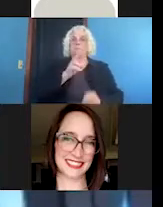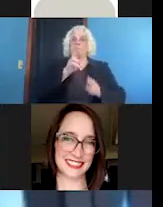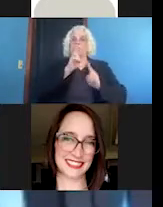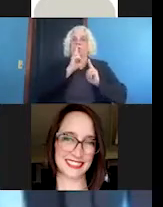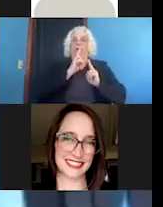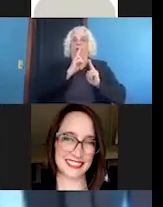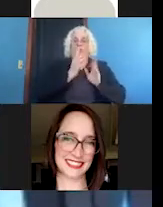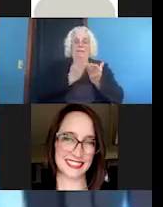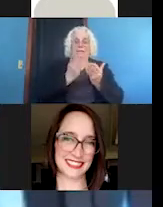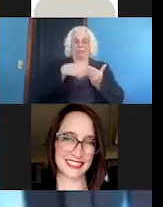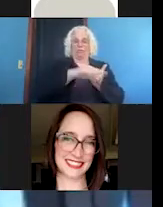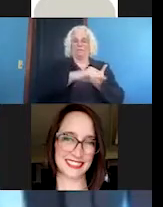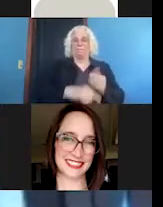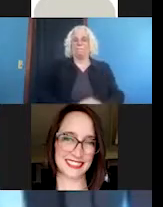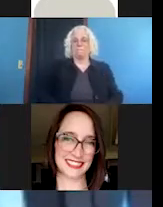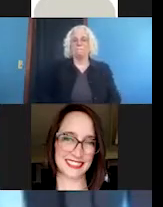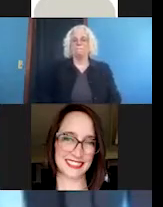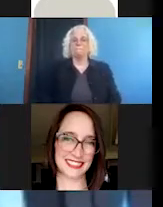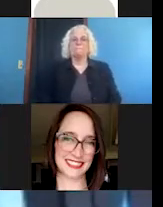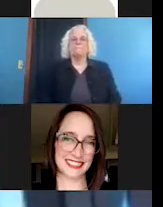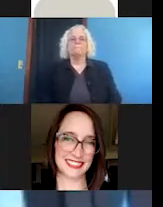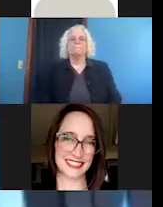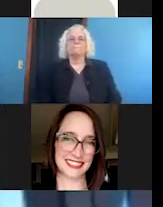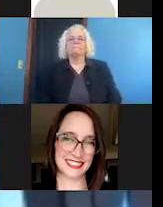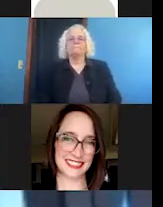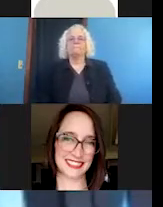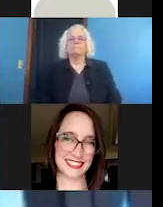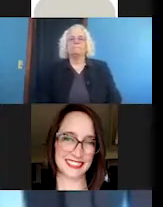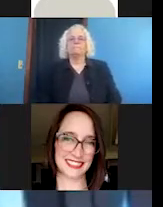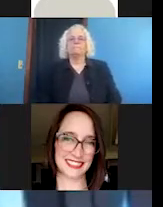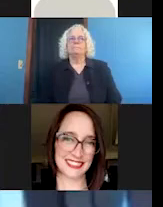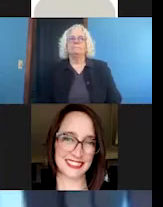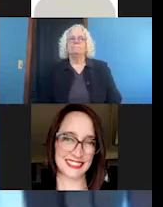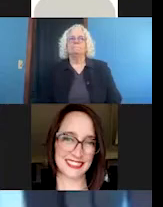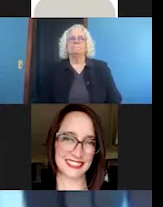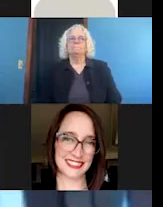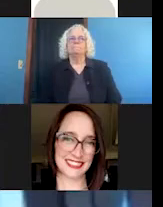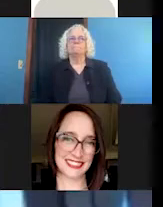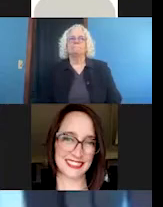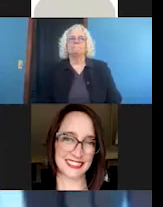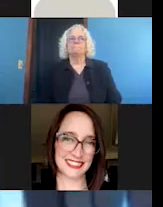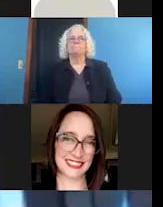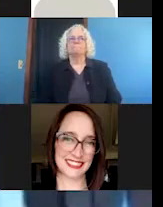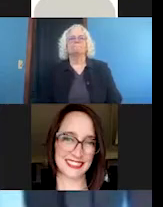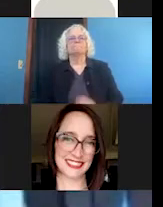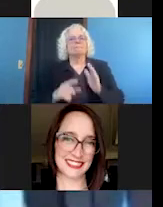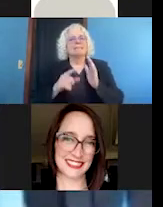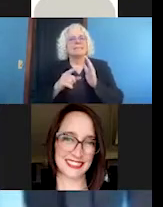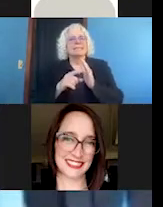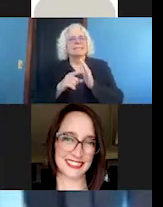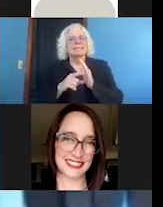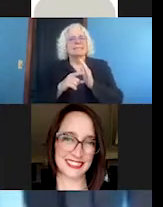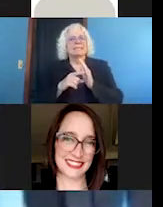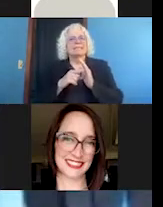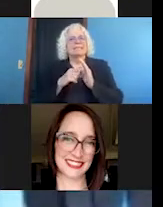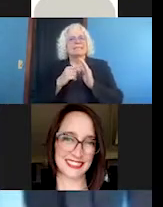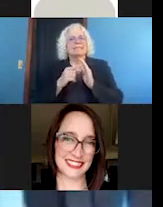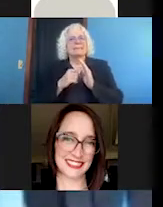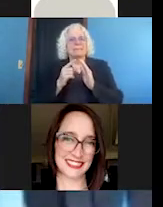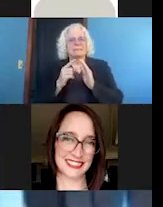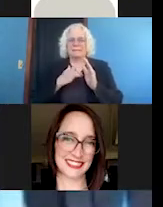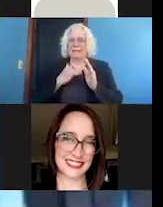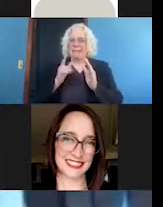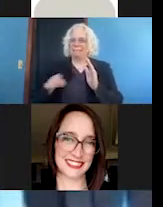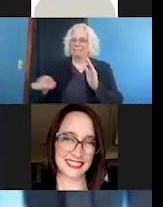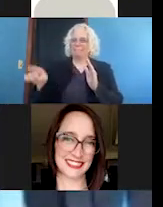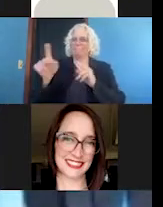this capacity. And a lot of times I don't know if people really understand what a role